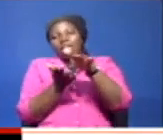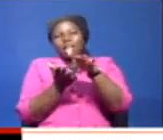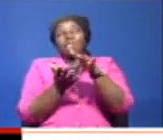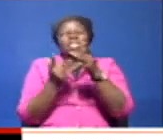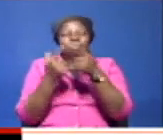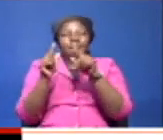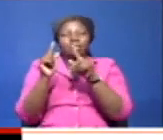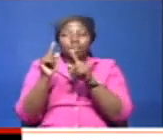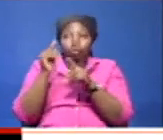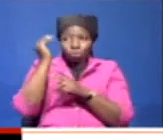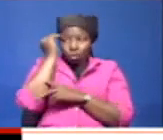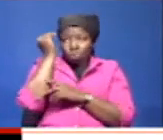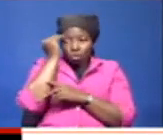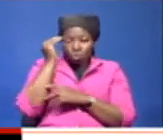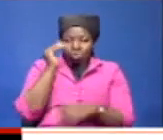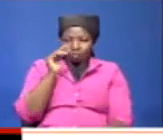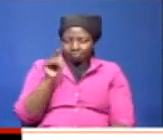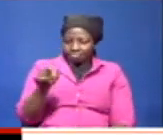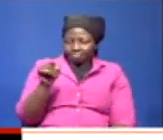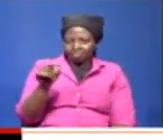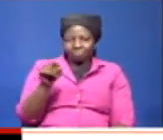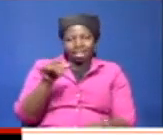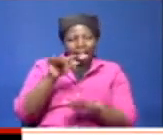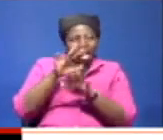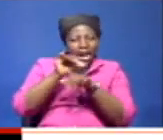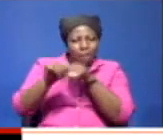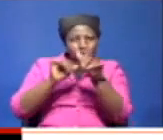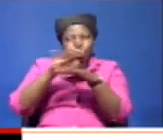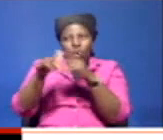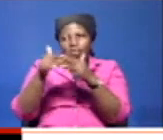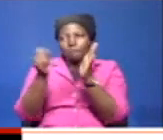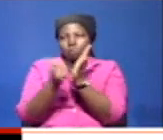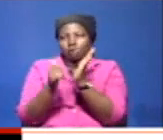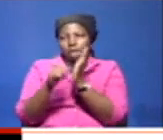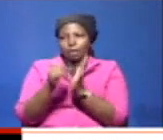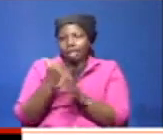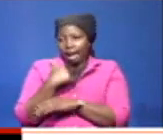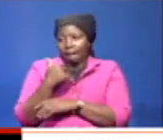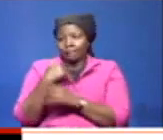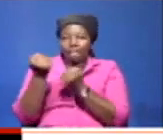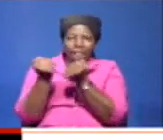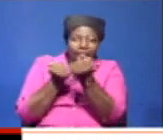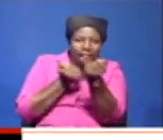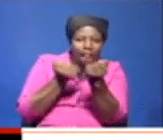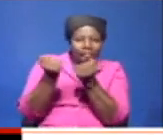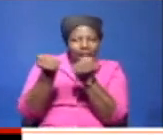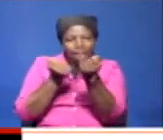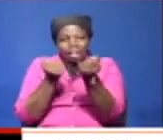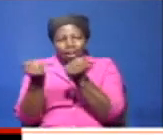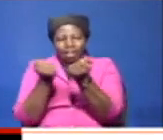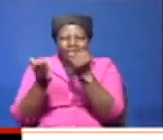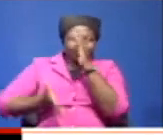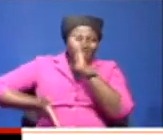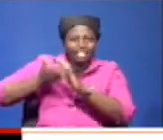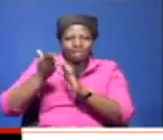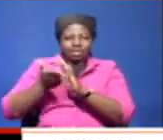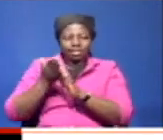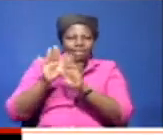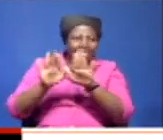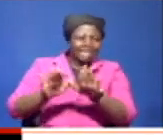Toyota, that's about all the problems they had. They drove their cars fast and carefully.